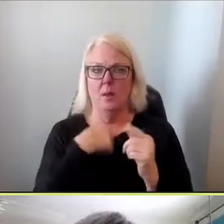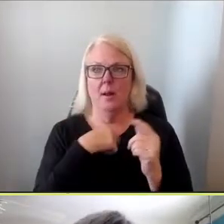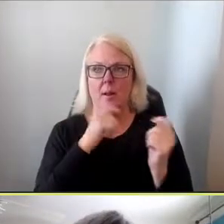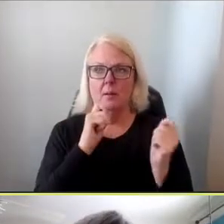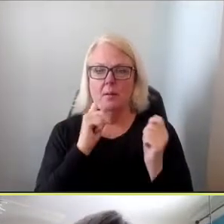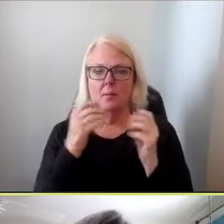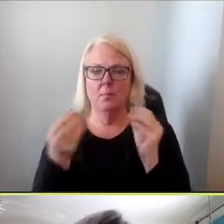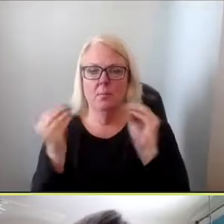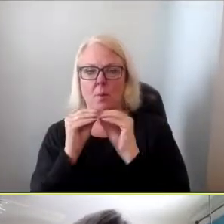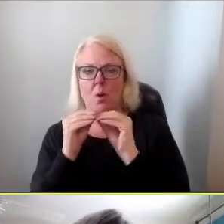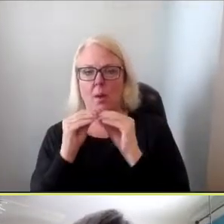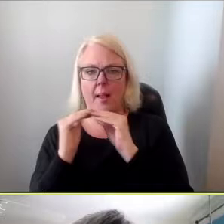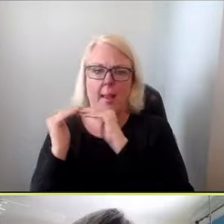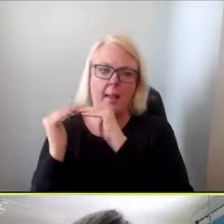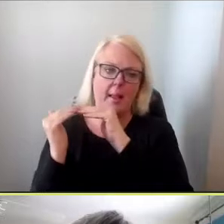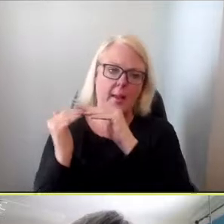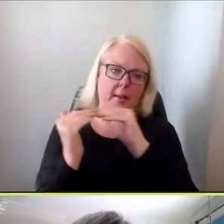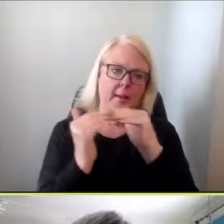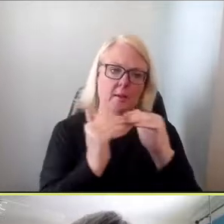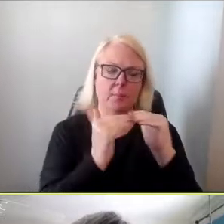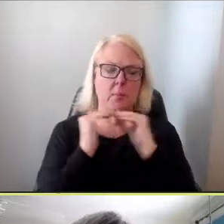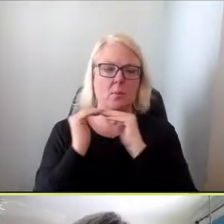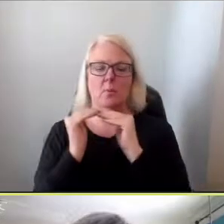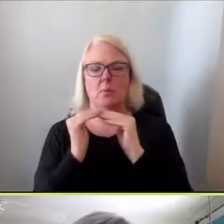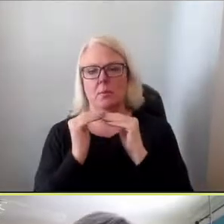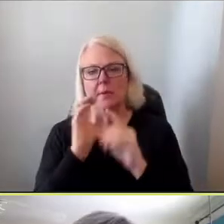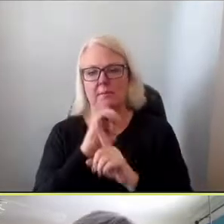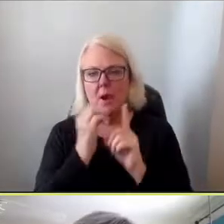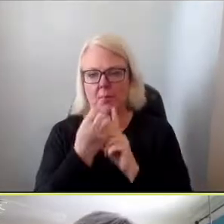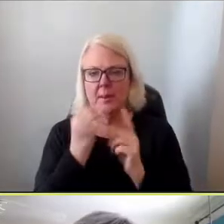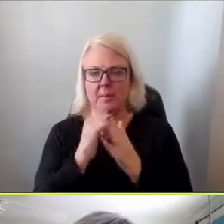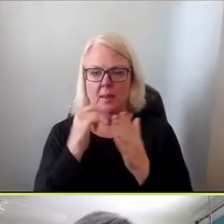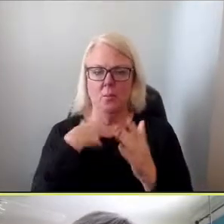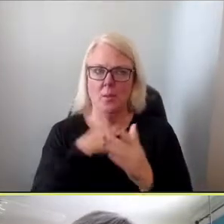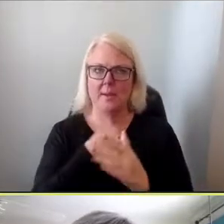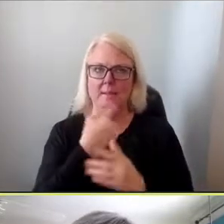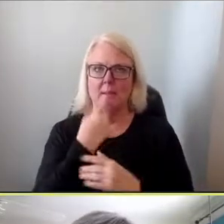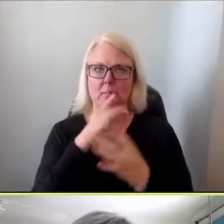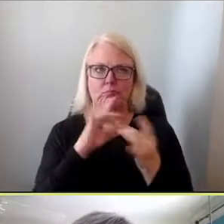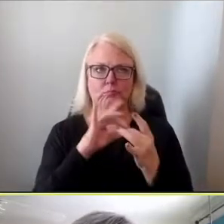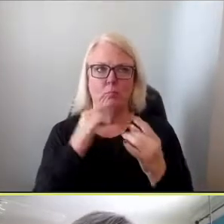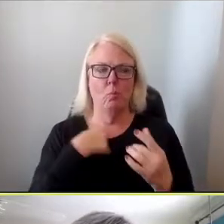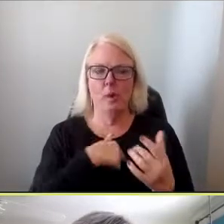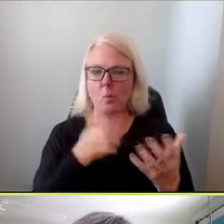the equitable, the just environment that we say we want.